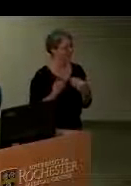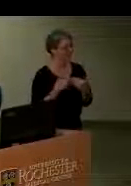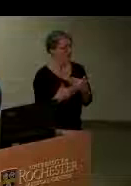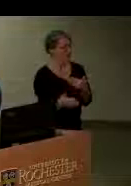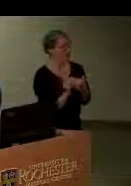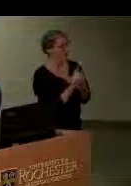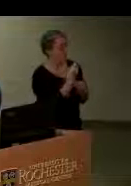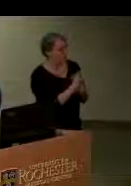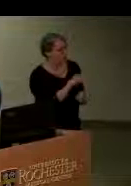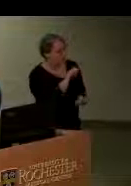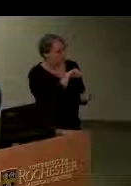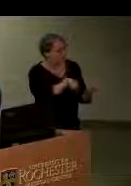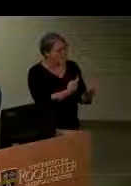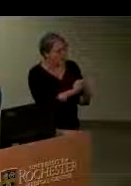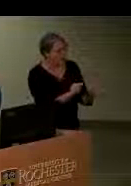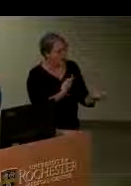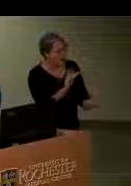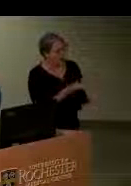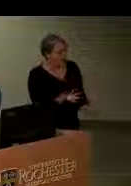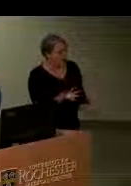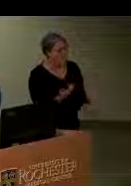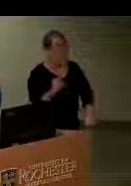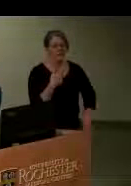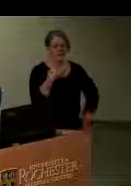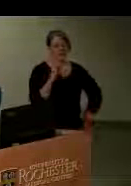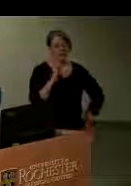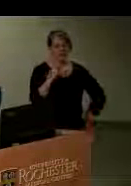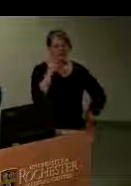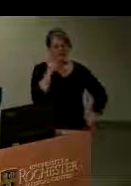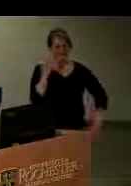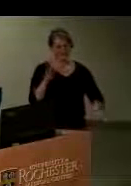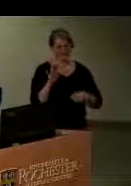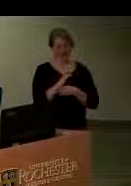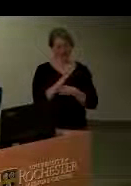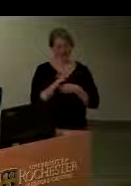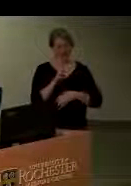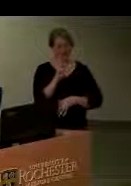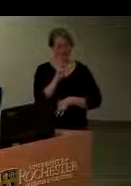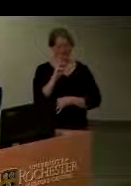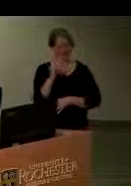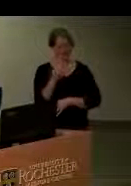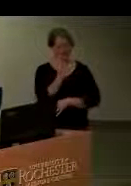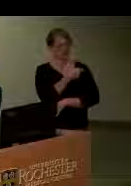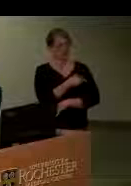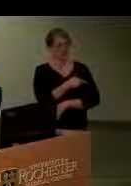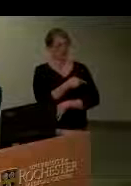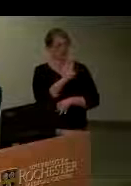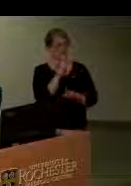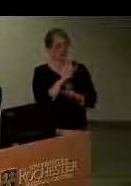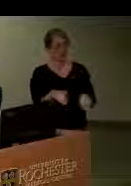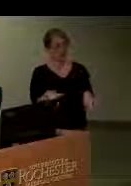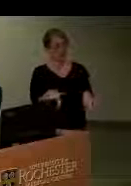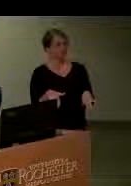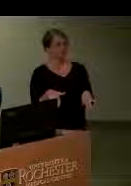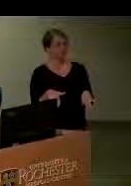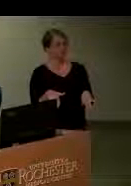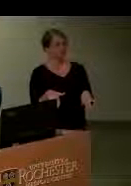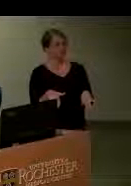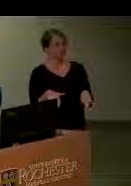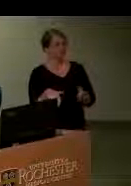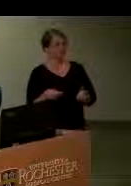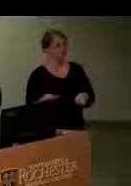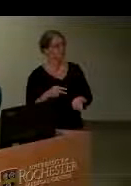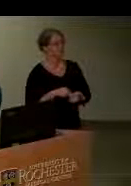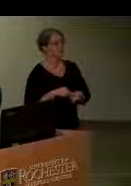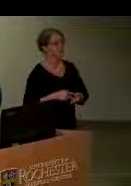where the hell did you come from? And I said, I just finished my residency at Strong Memorial, and dead silence. And he stands up